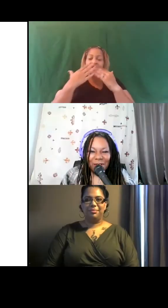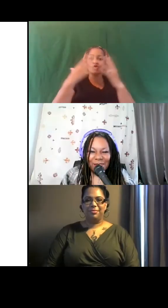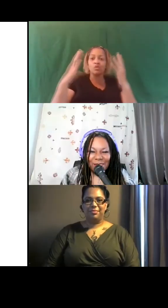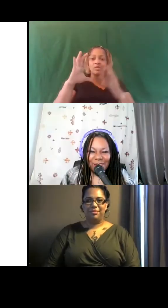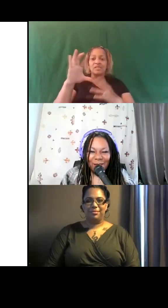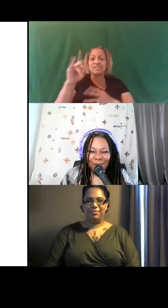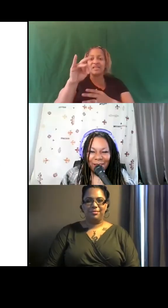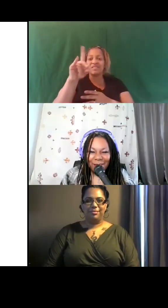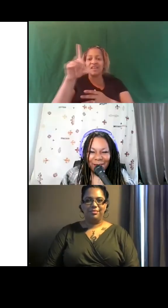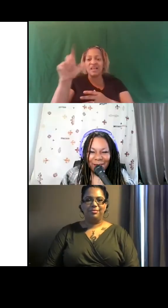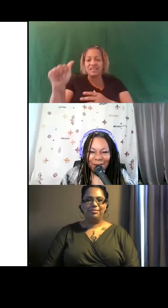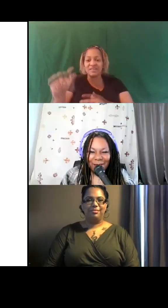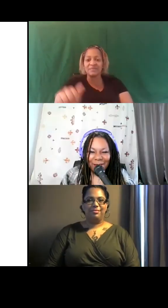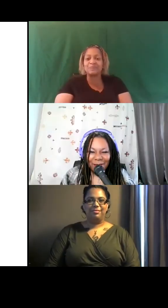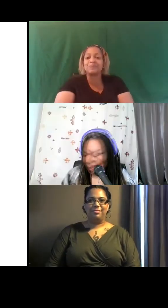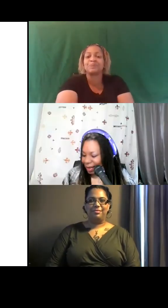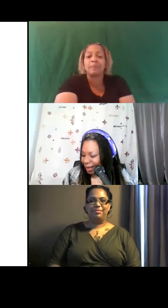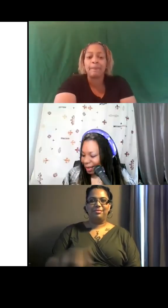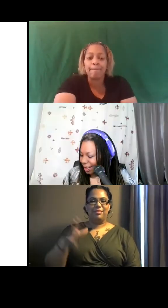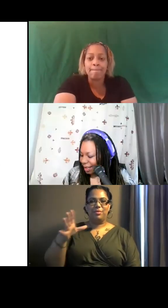You are so welcome.